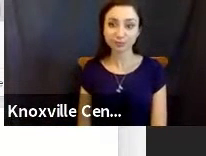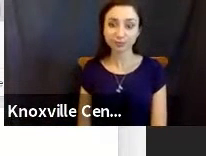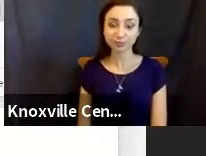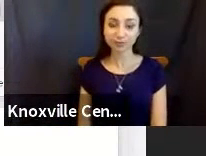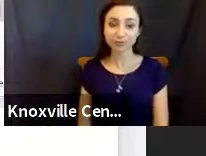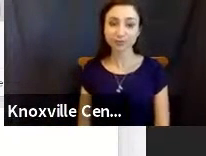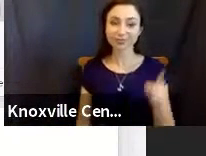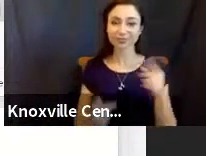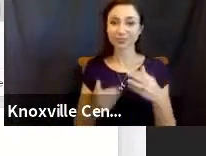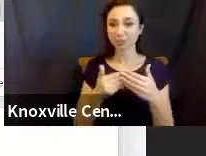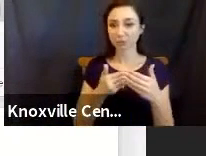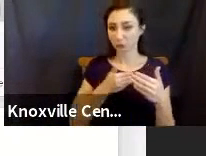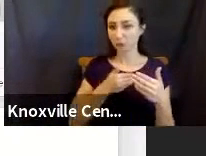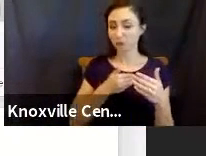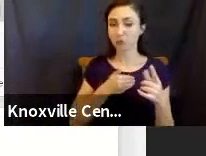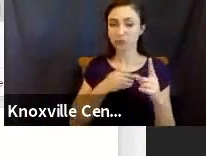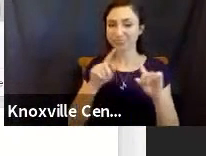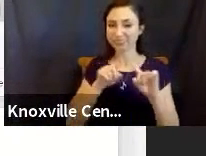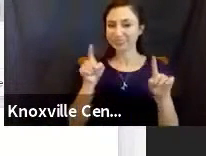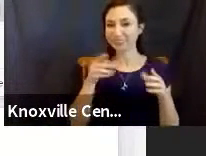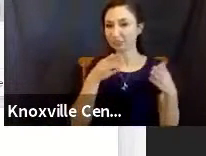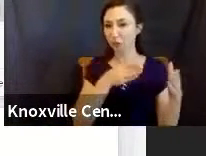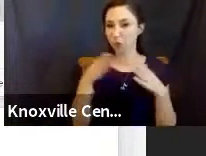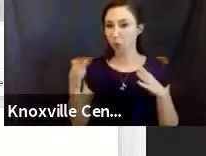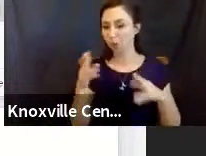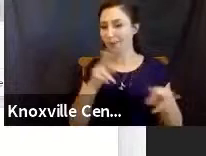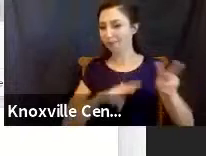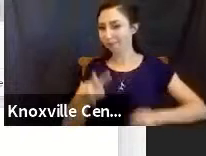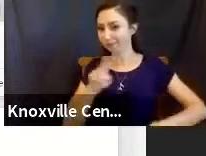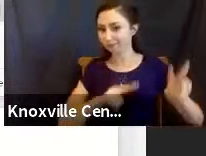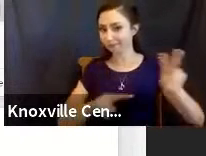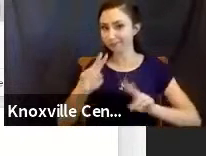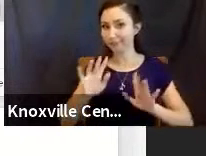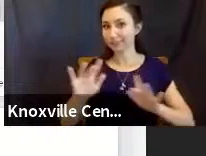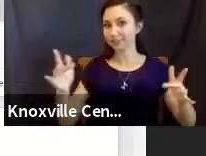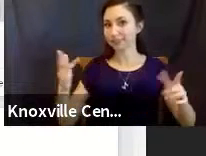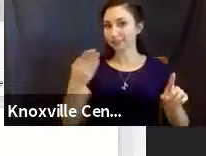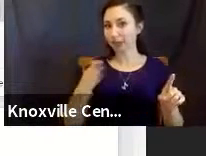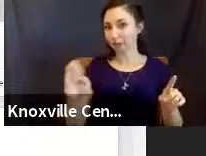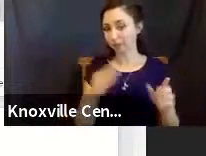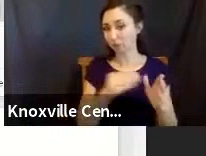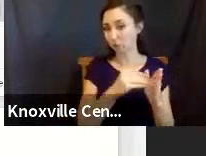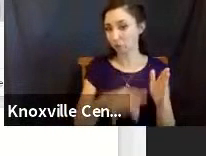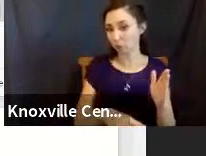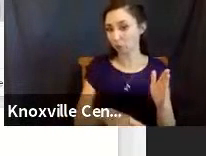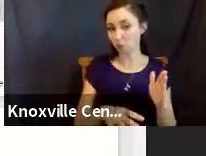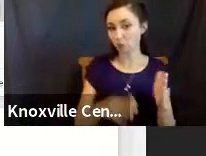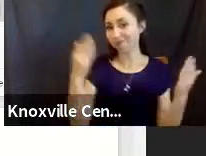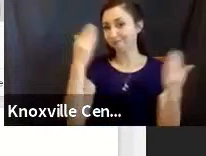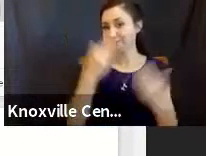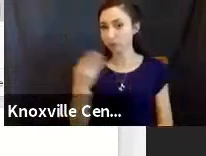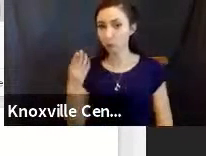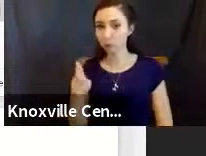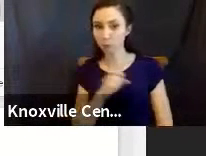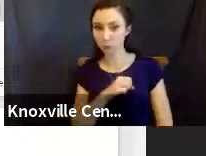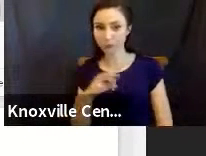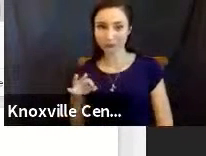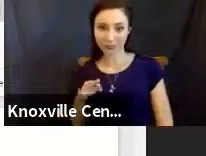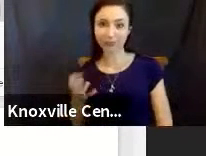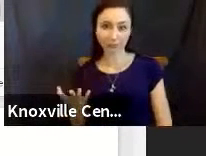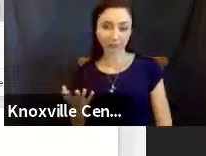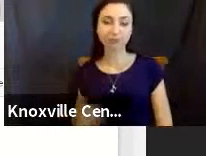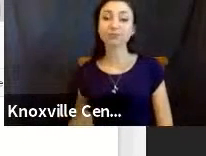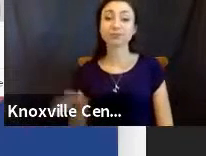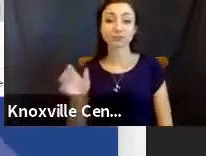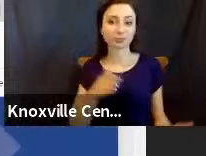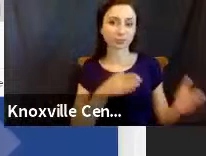As before, it's just a different way of looking at it. The light blue is students and the dark blue is staff. Next